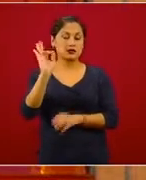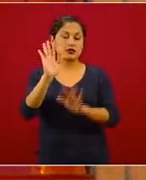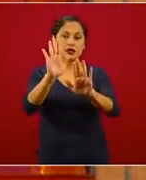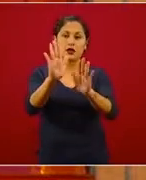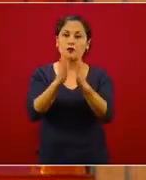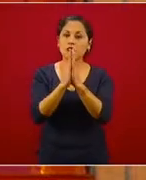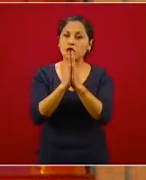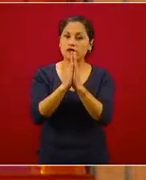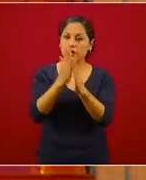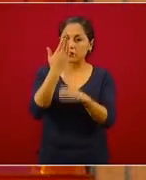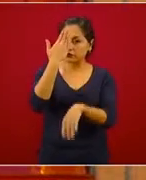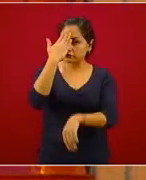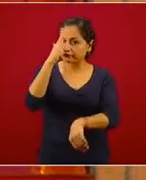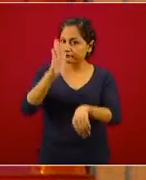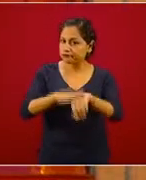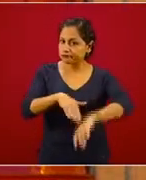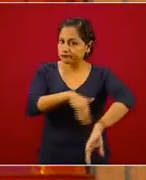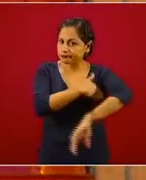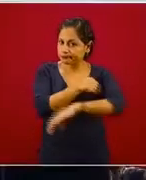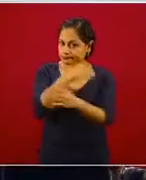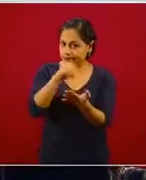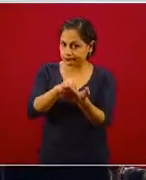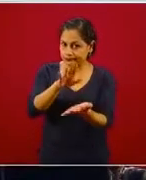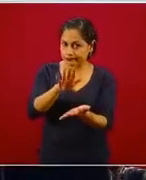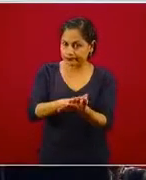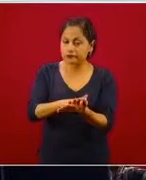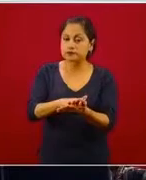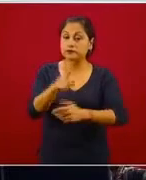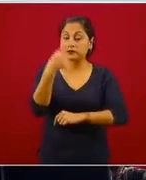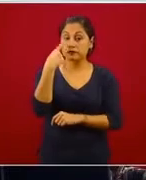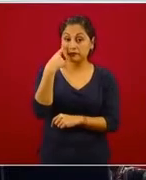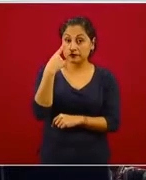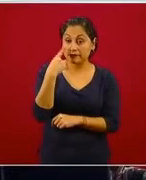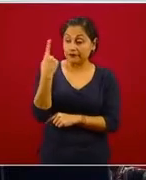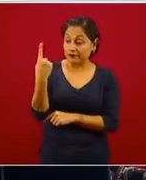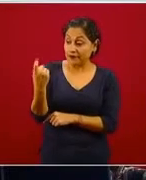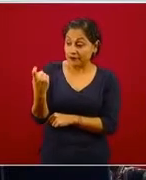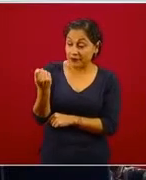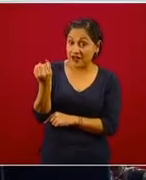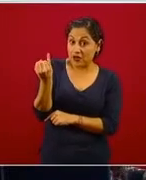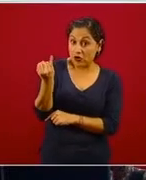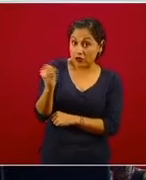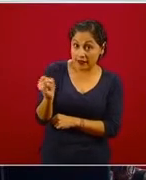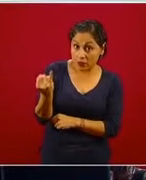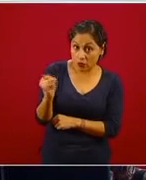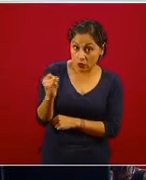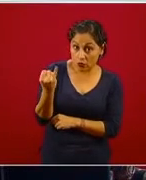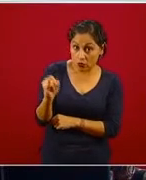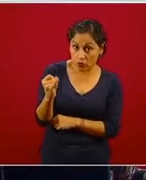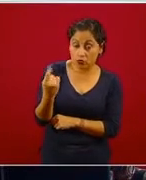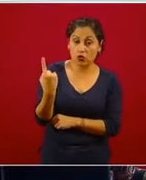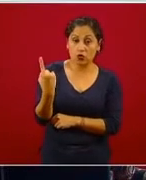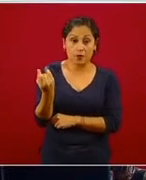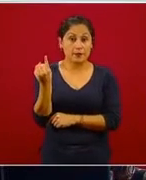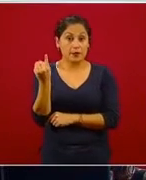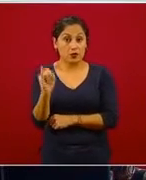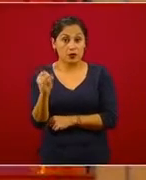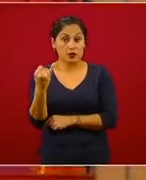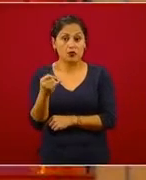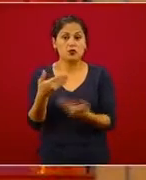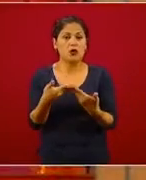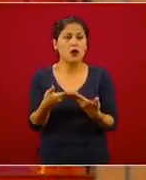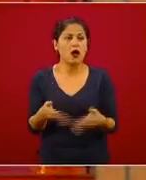don't want everyone to think, please let this be registered very clearly. On June 1st, we're not going back